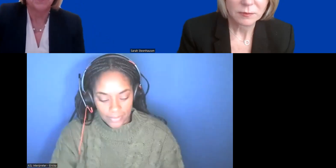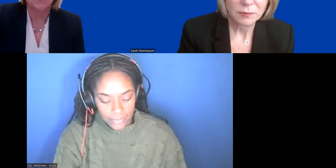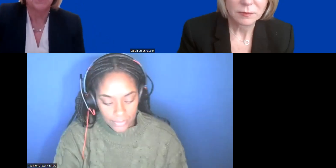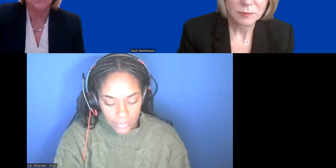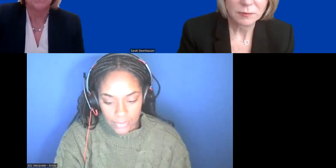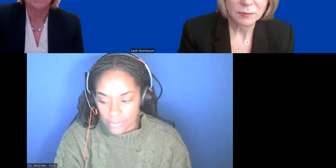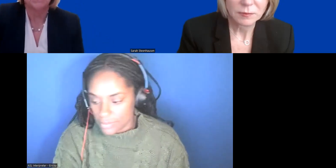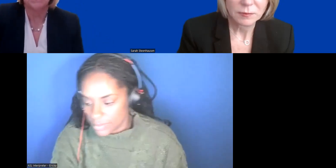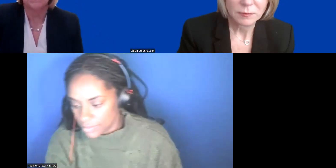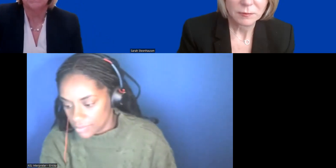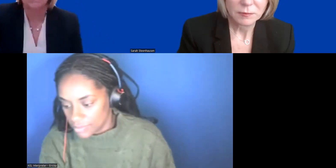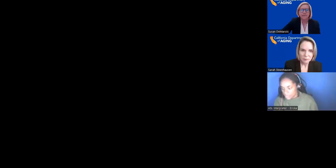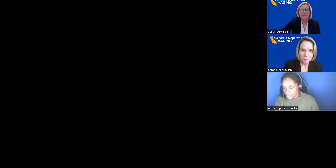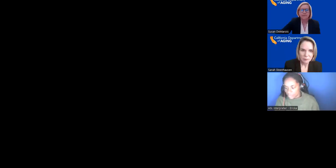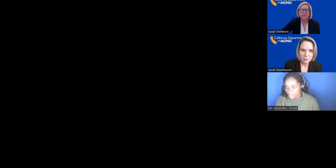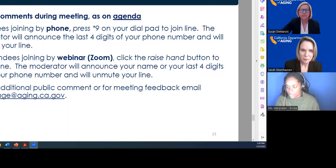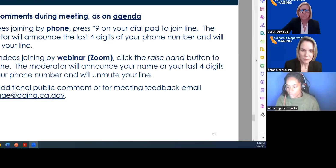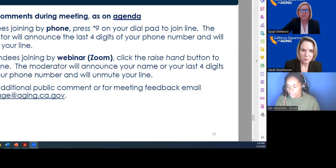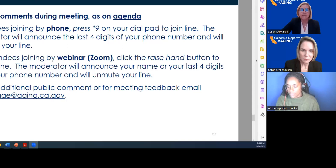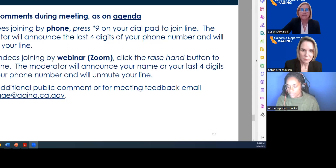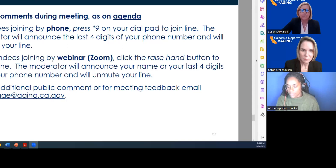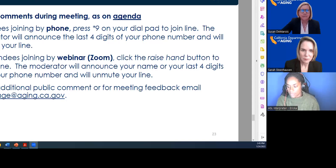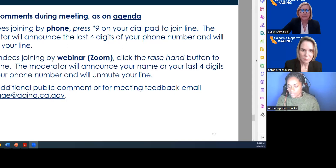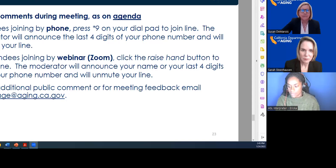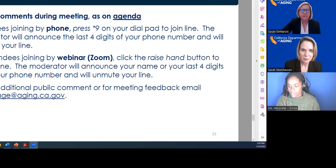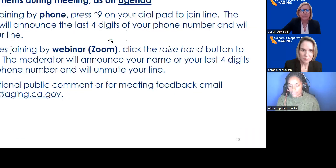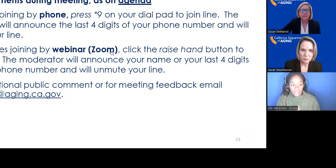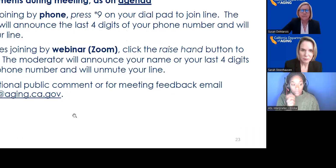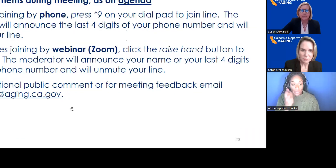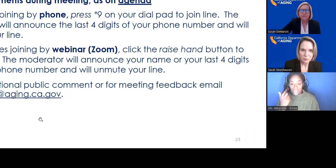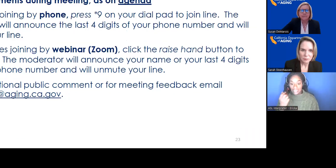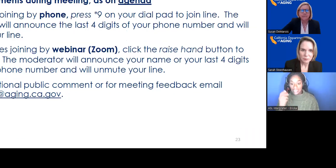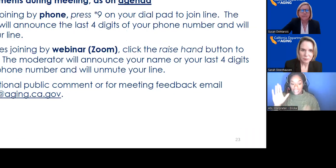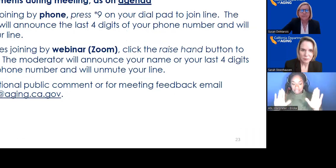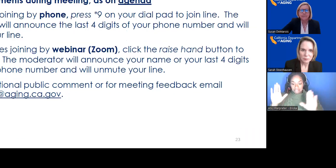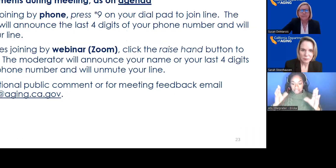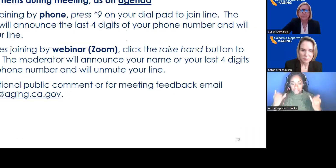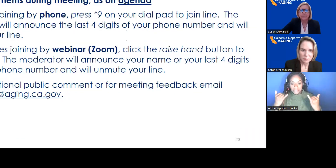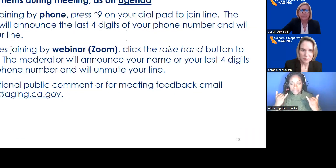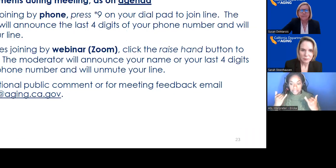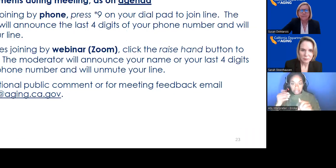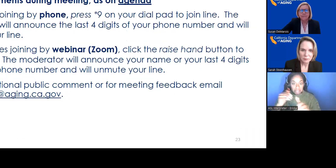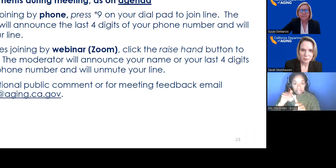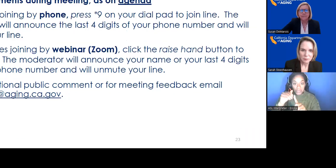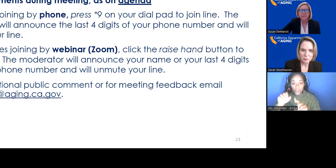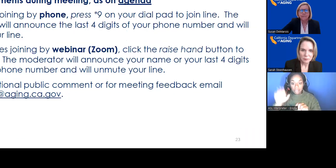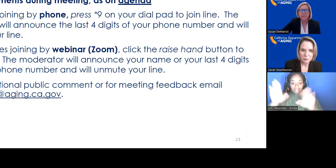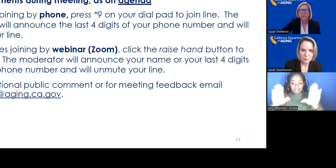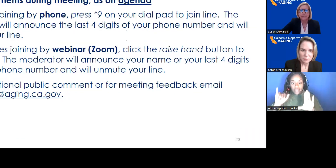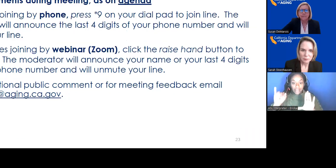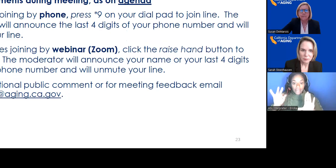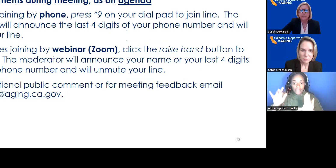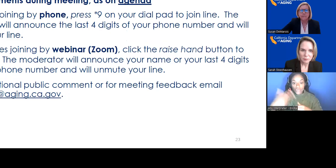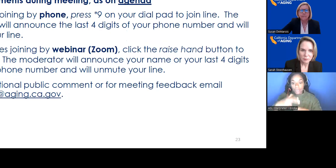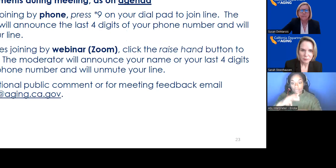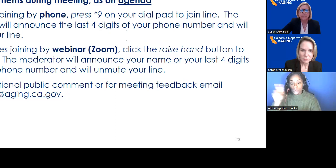At the moment, I don't see any hands raised. So just to remind everyone, you can raise your hand if you're joining us on Zoom. If